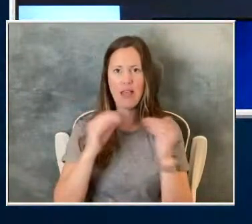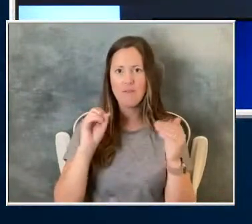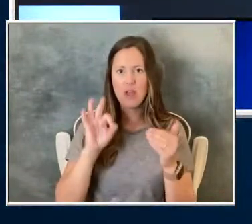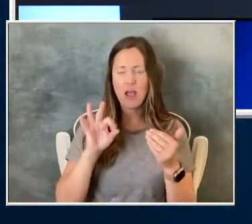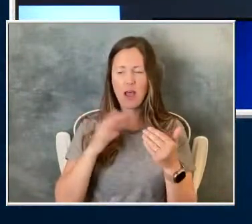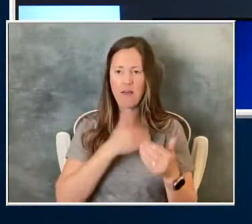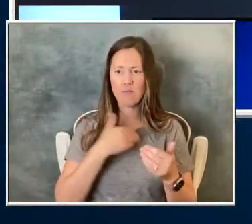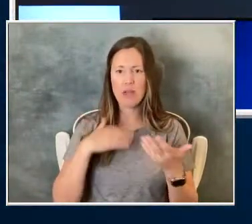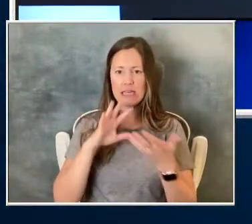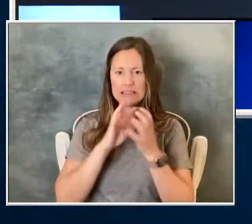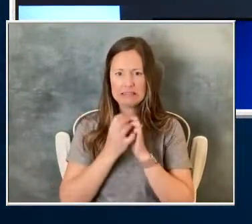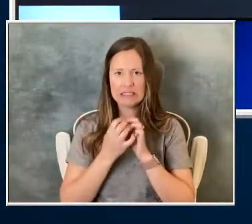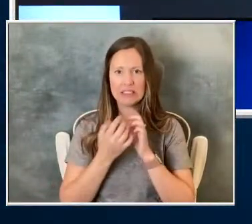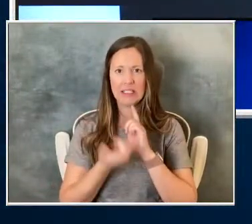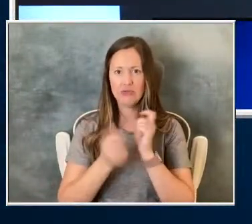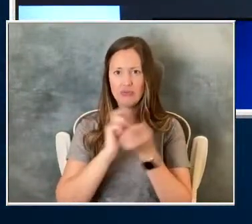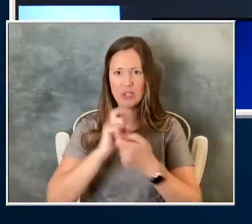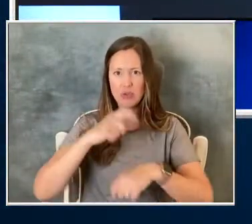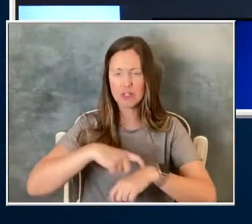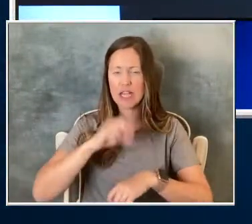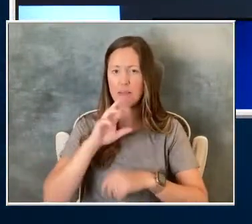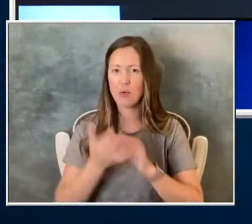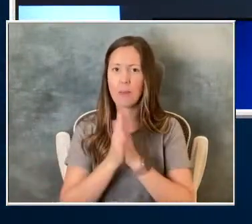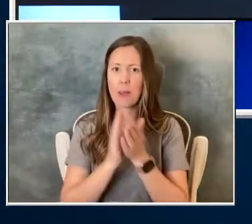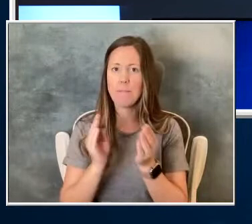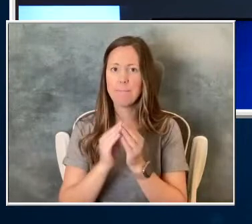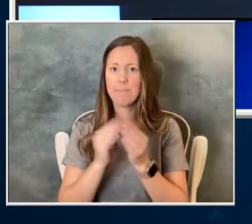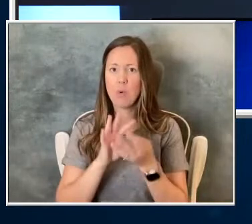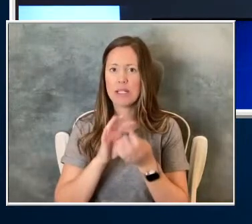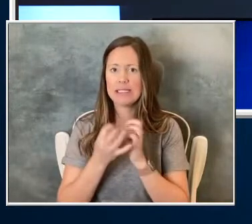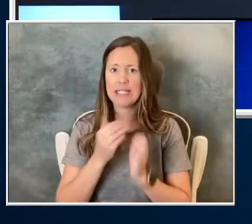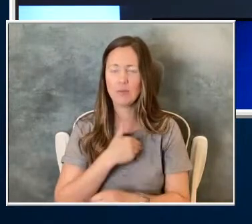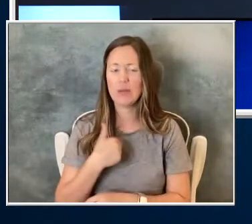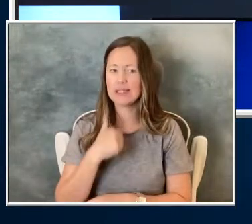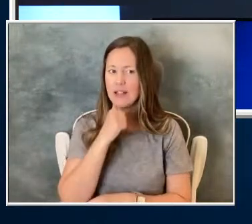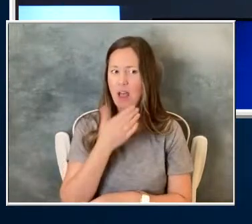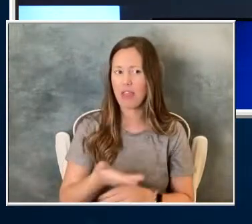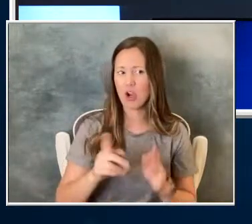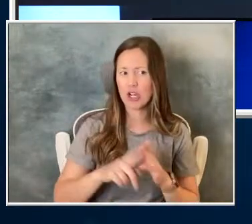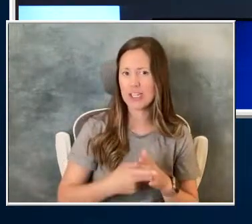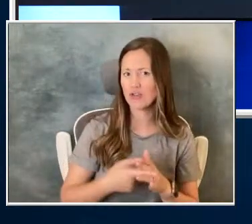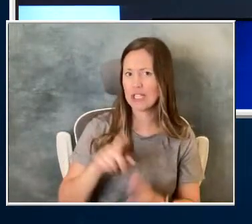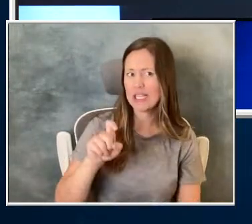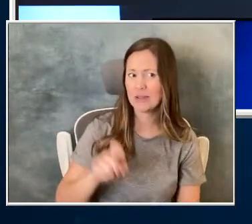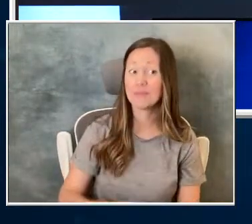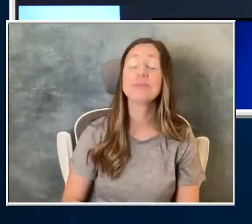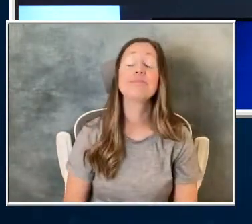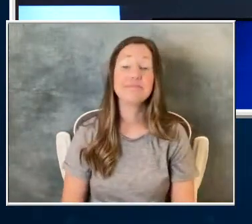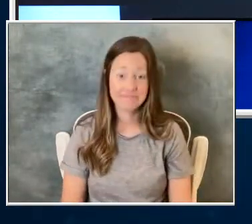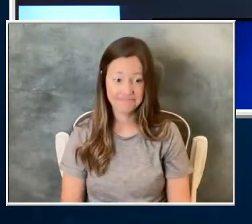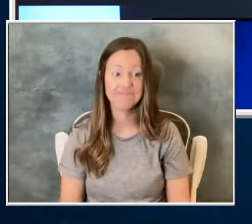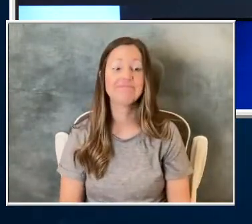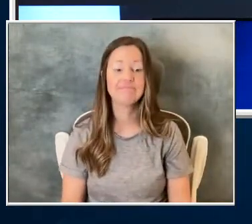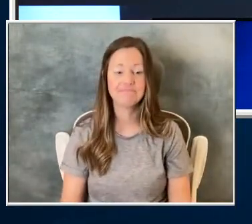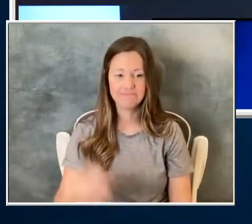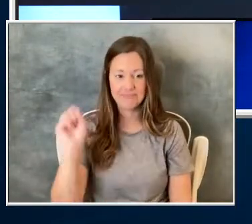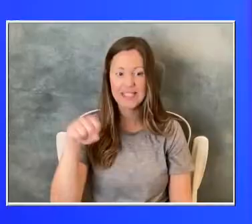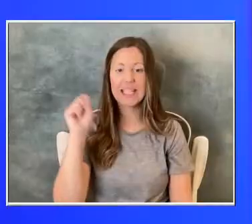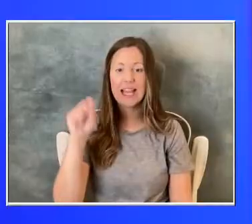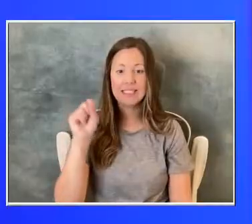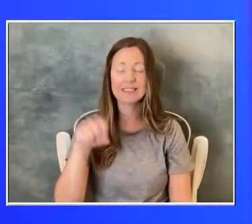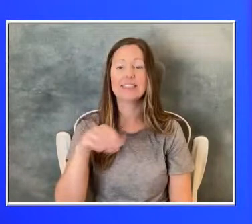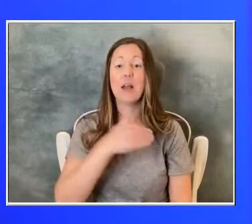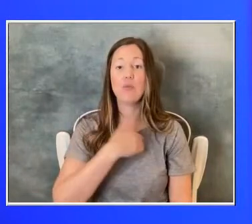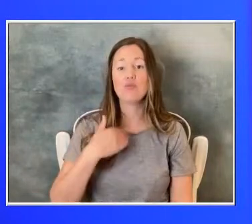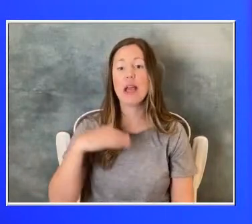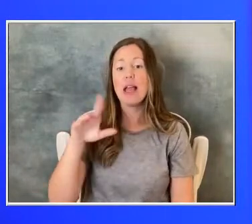time or develop into dense breasts where maybe that wasn't there initially? So absolutely, breast density can change over time.